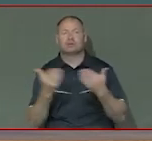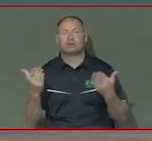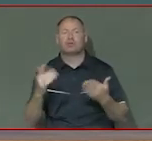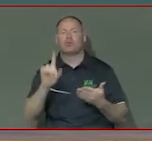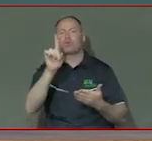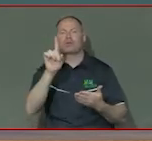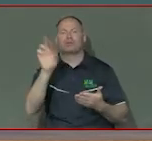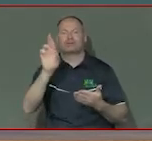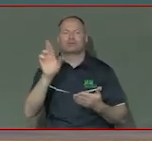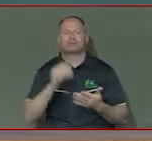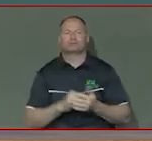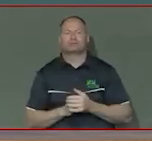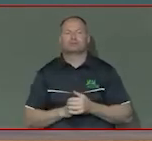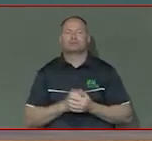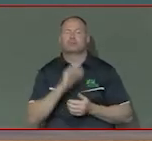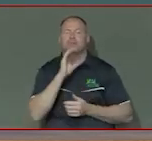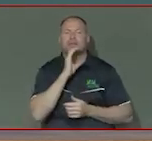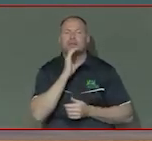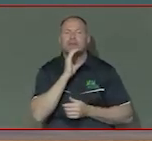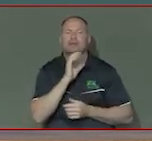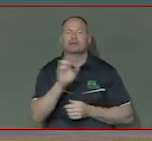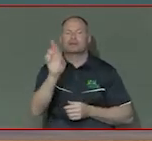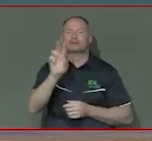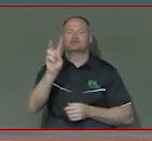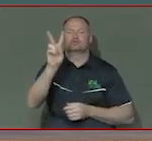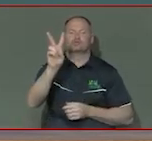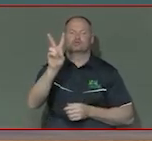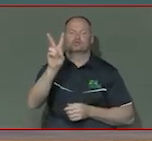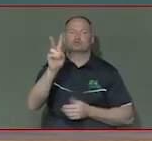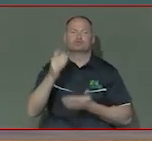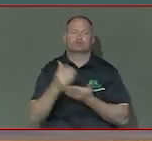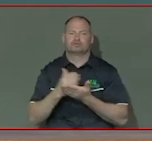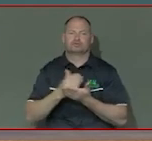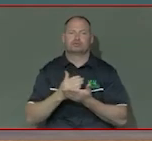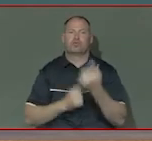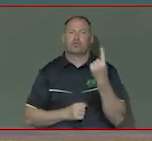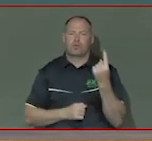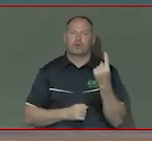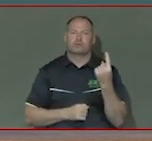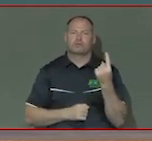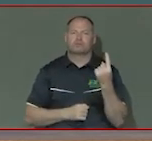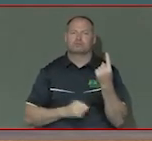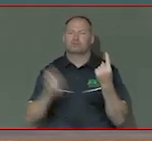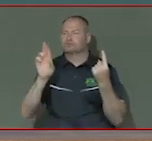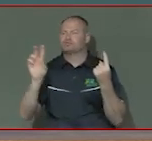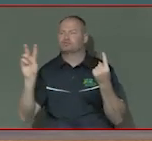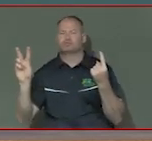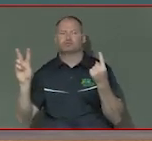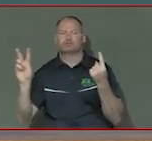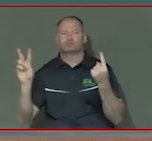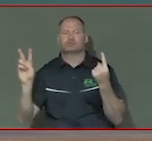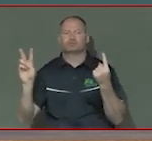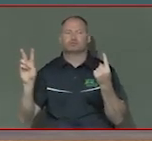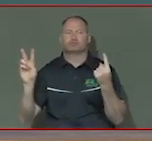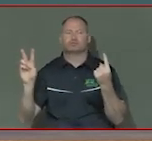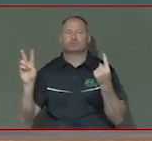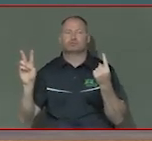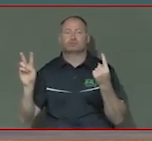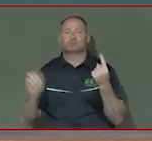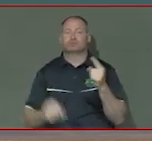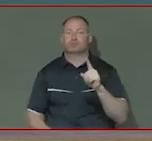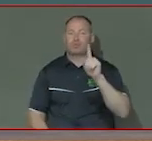rand. So that gives you 2 rands per share, which is not 1 rand 80 per